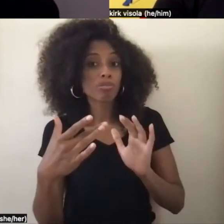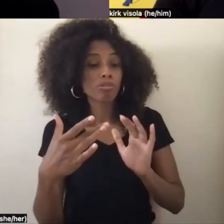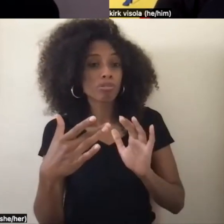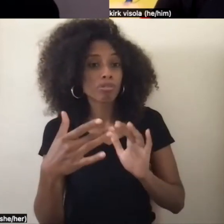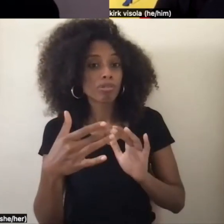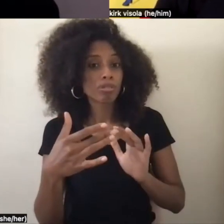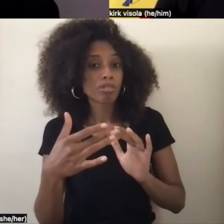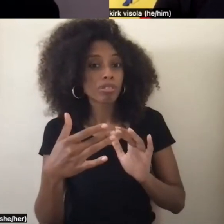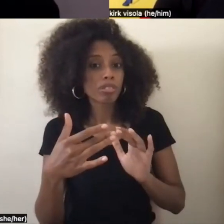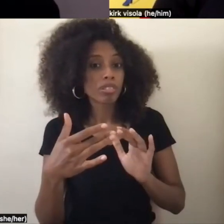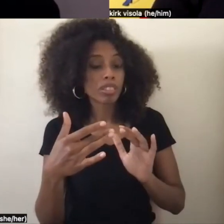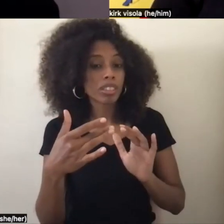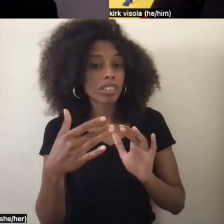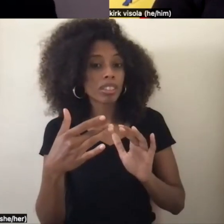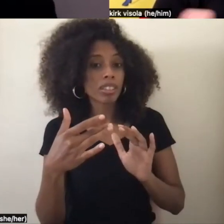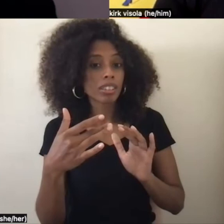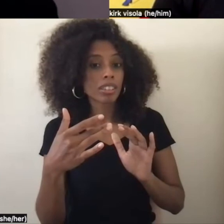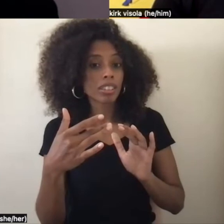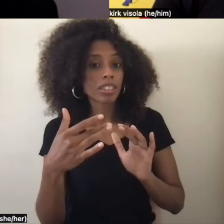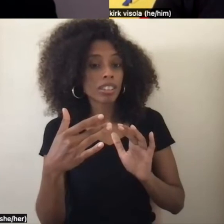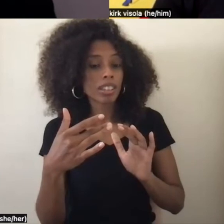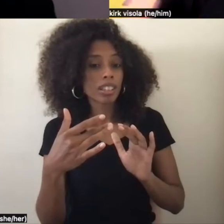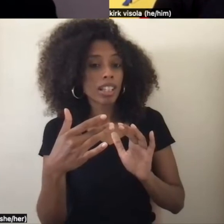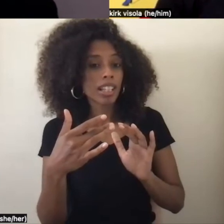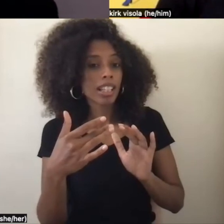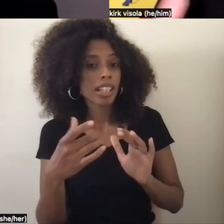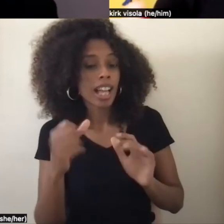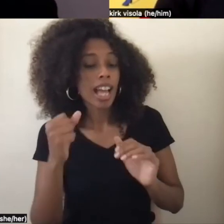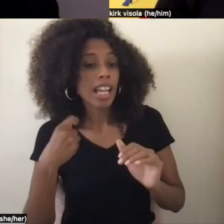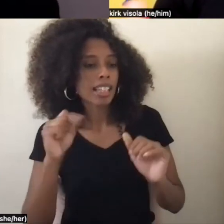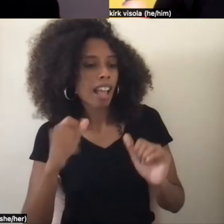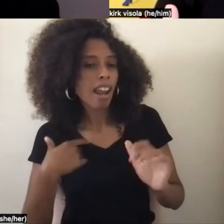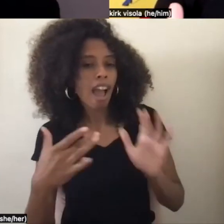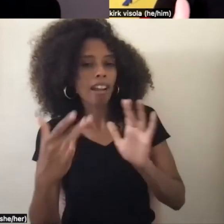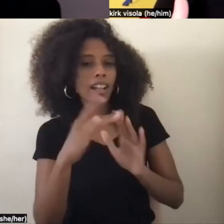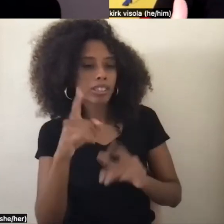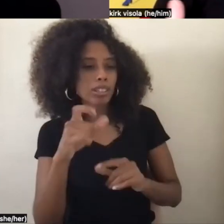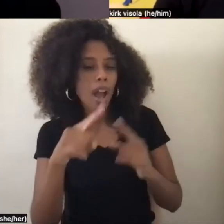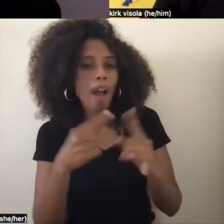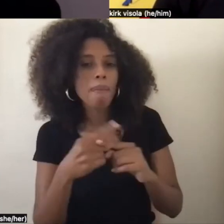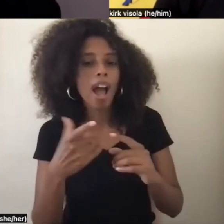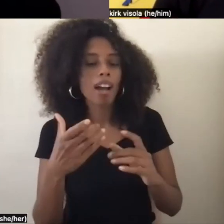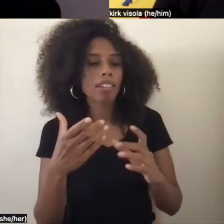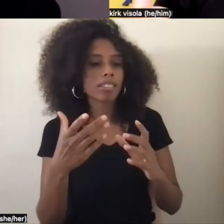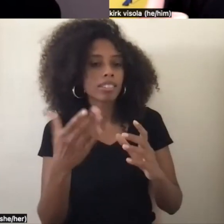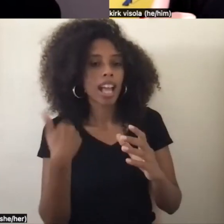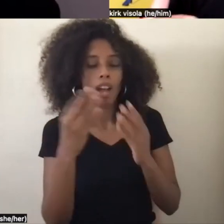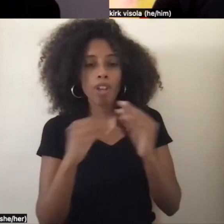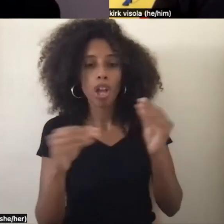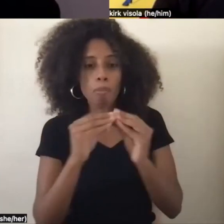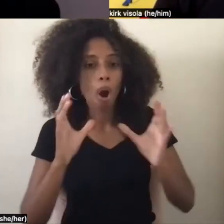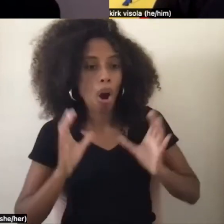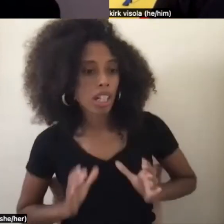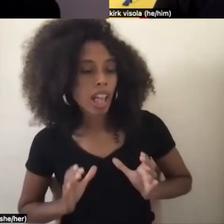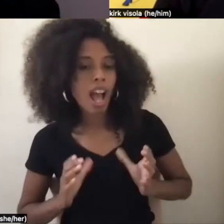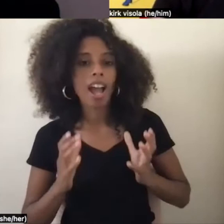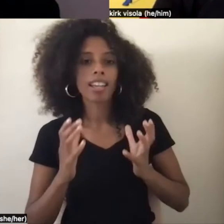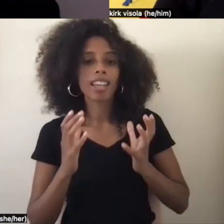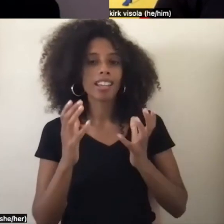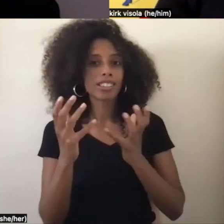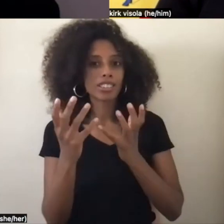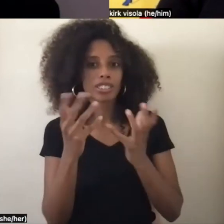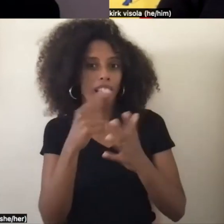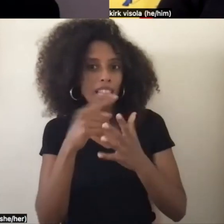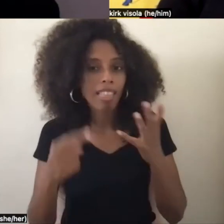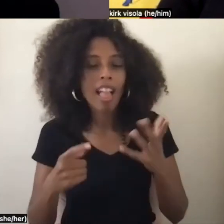question about design, about anything design related or life or whatever, text me or email me or whatever. I'll get back to